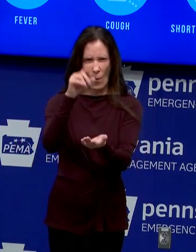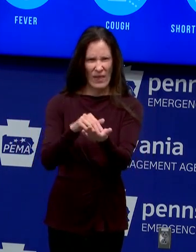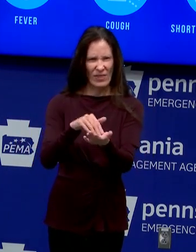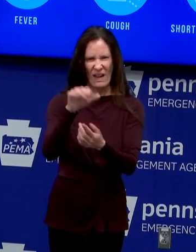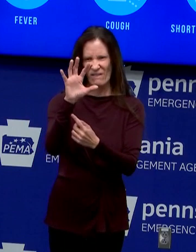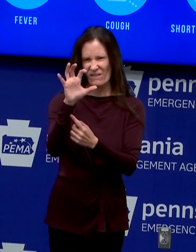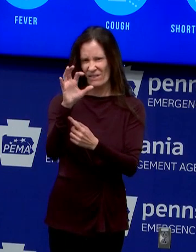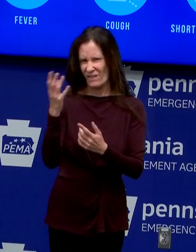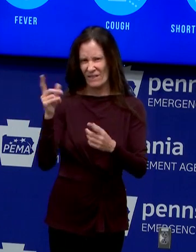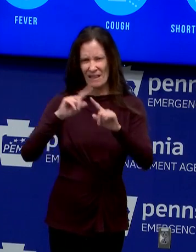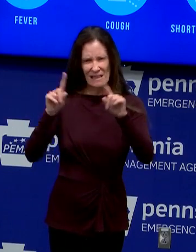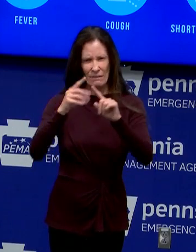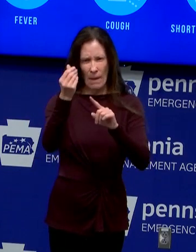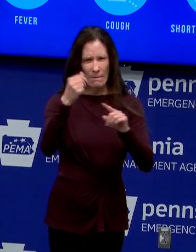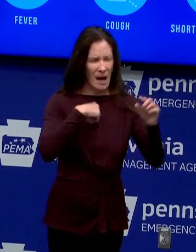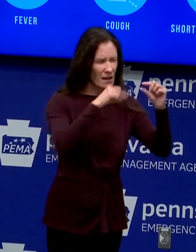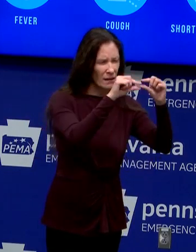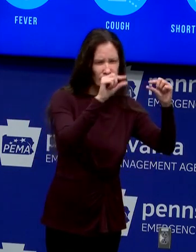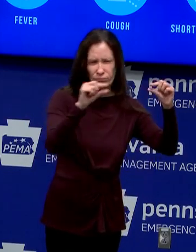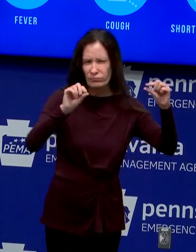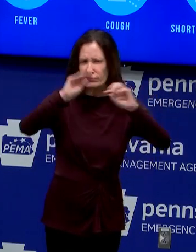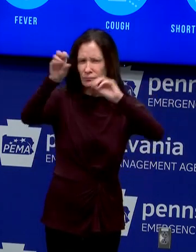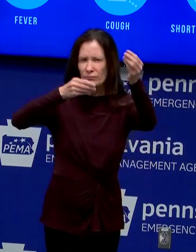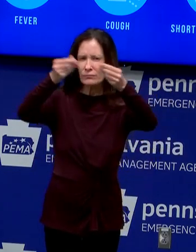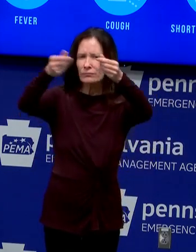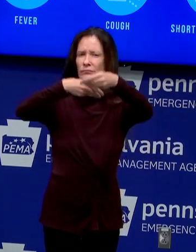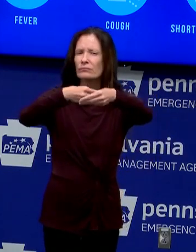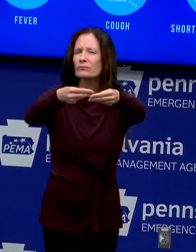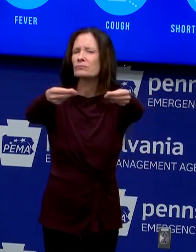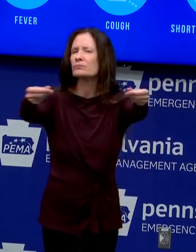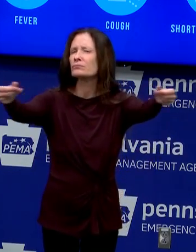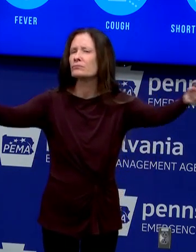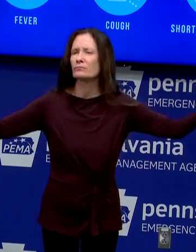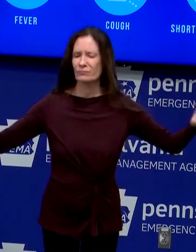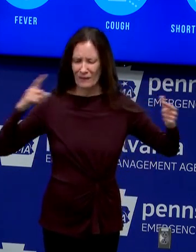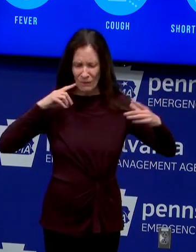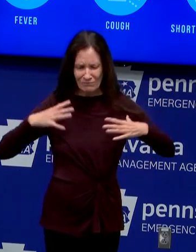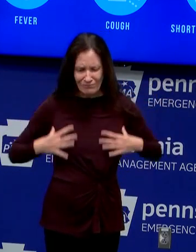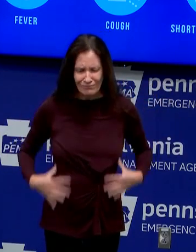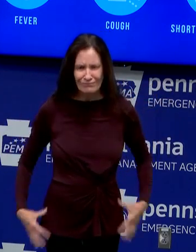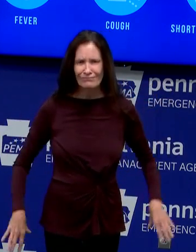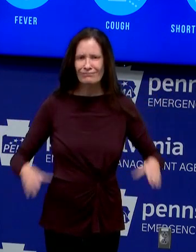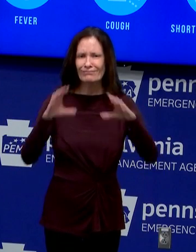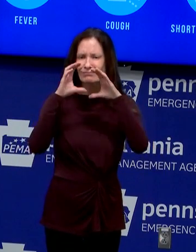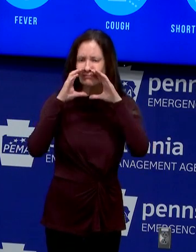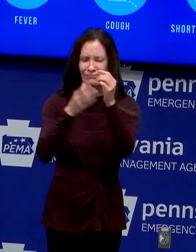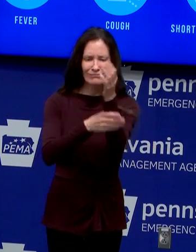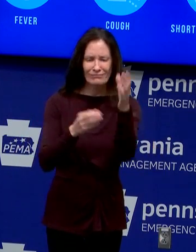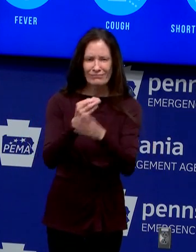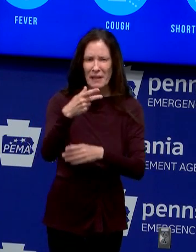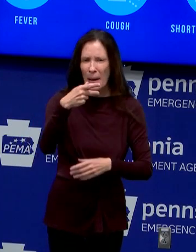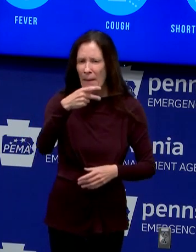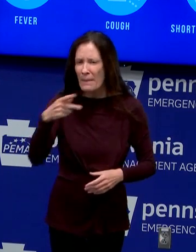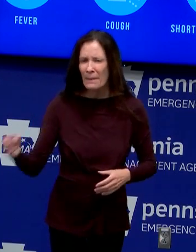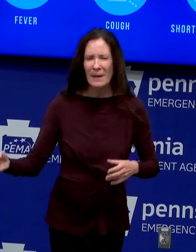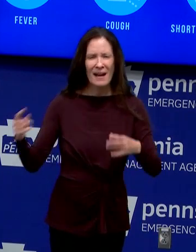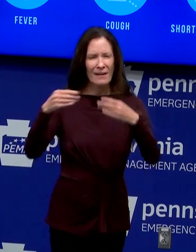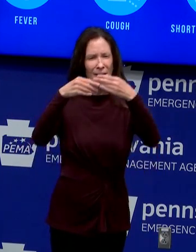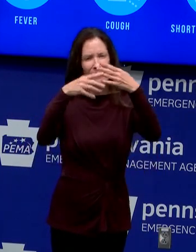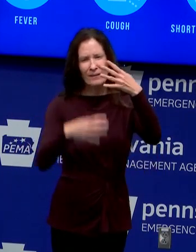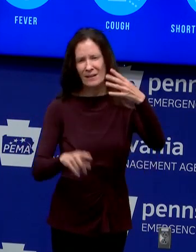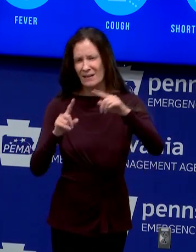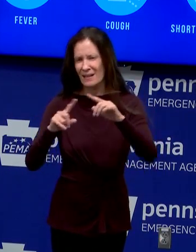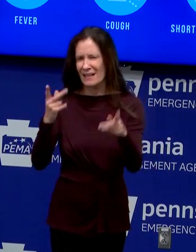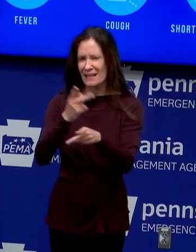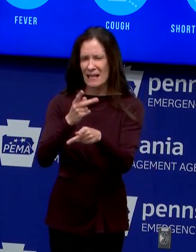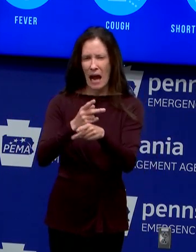nursing homes for personal protective equipment, such as N95 masks and the other type of resources that they need to take care of patients, and we